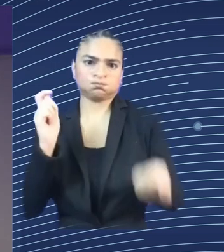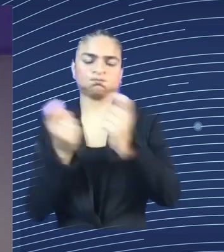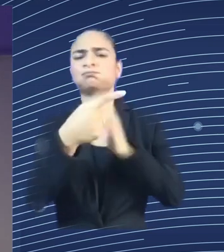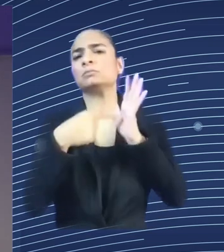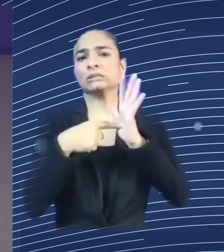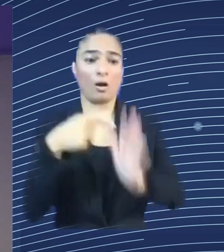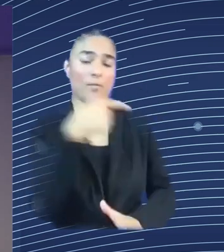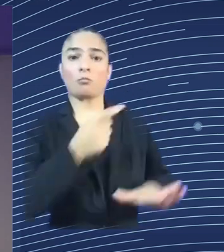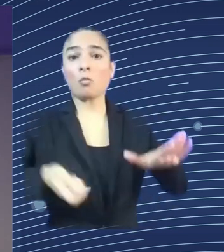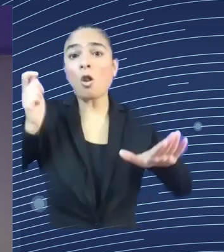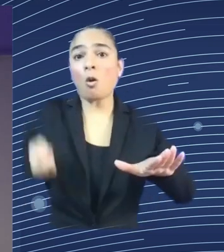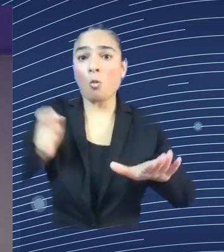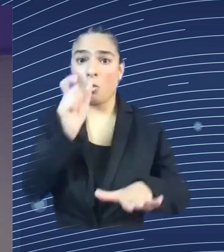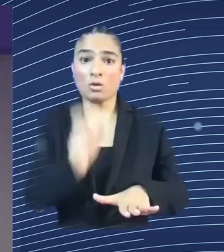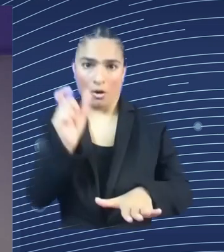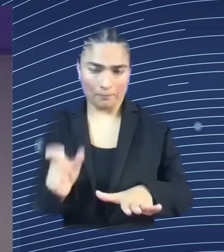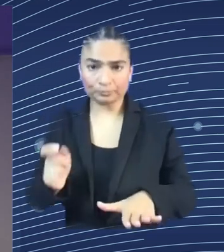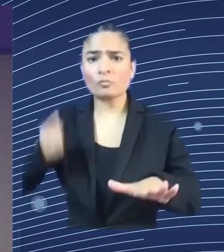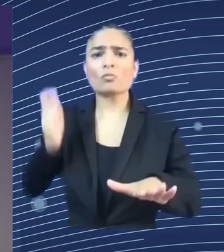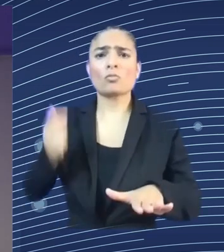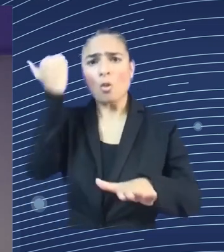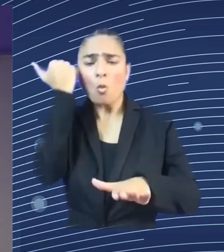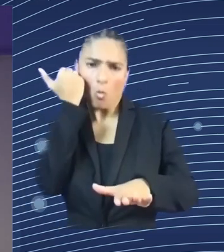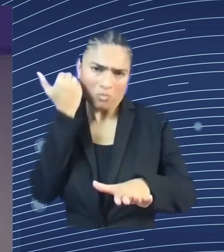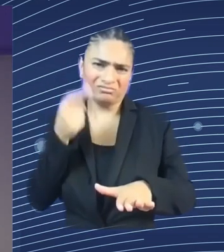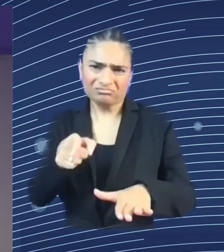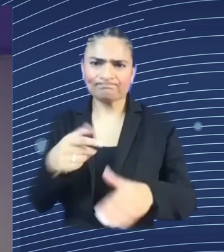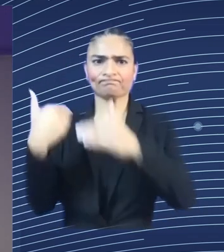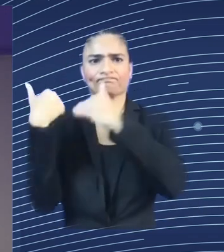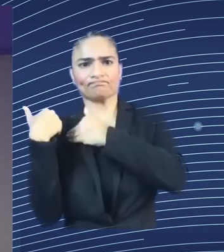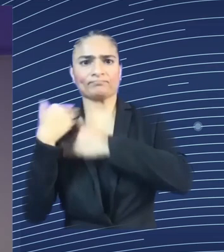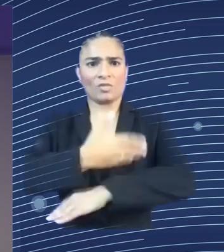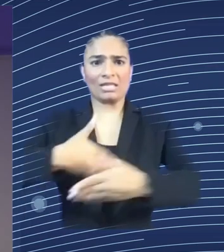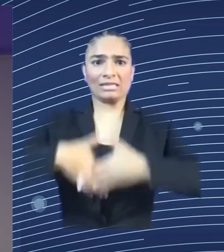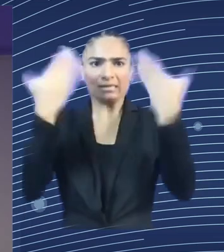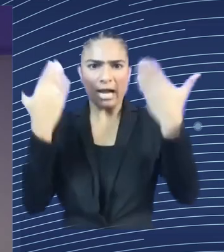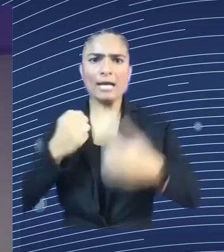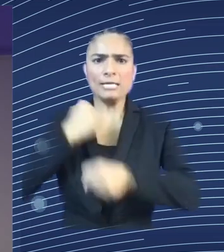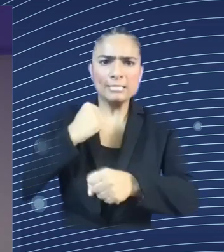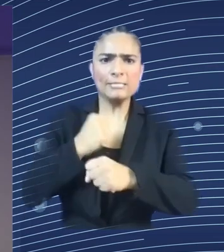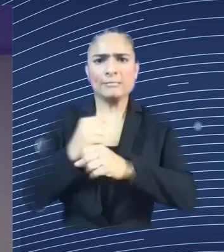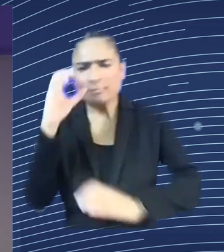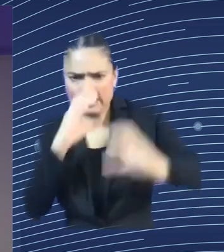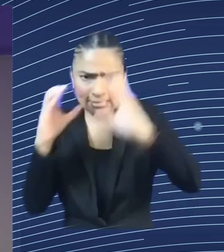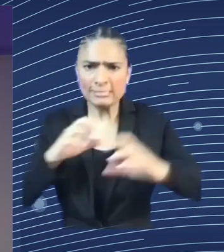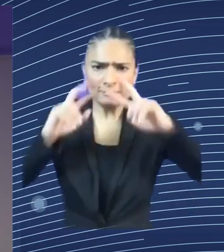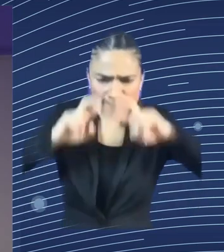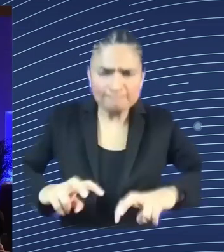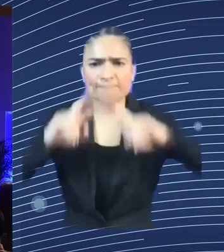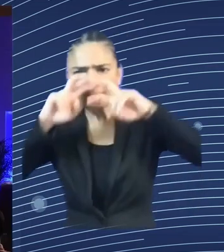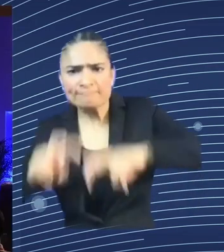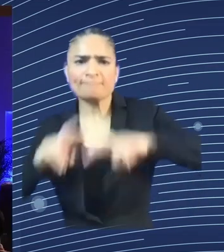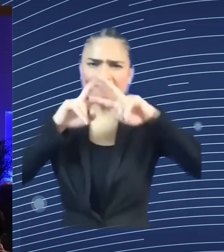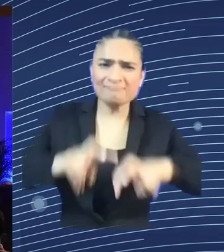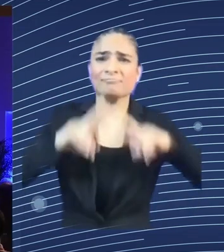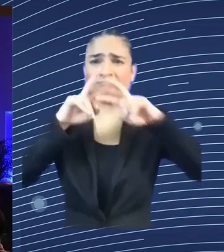types of things where we can see AI significantly helping them. You're echoing the point that Mr. Pissarides made, the Nobel